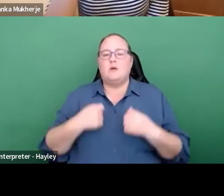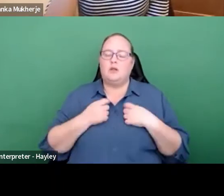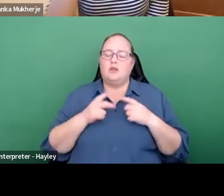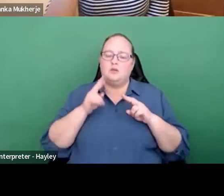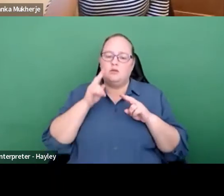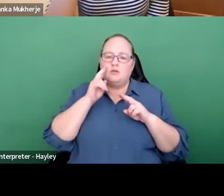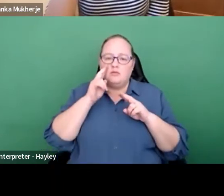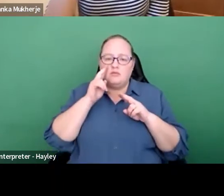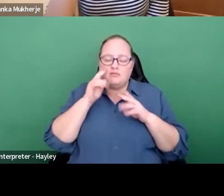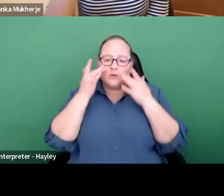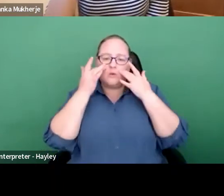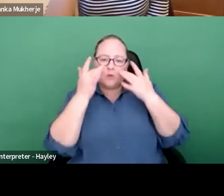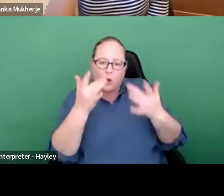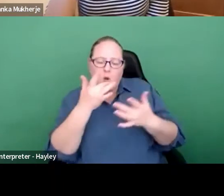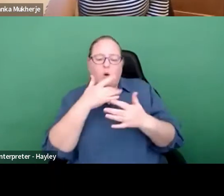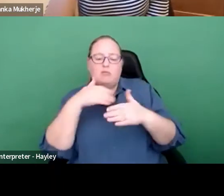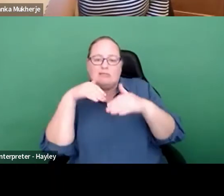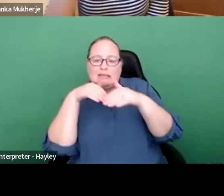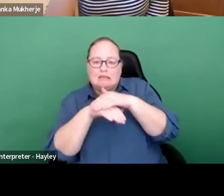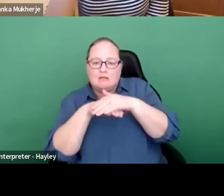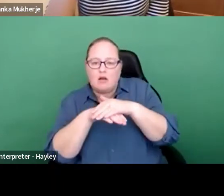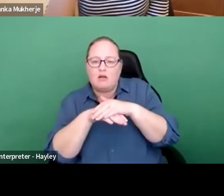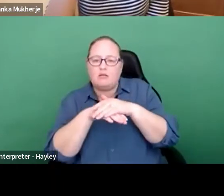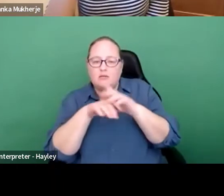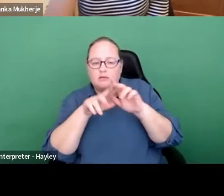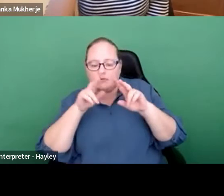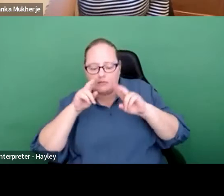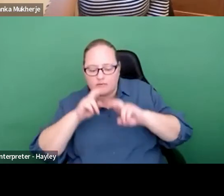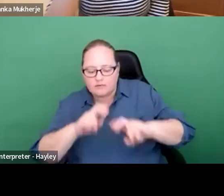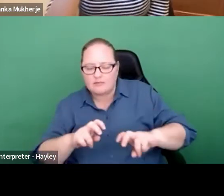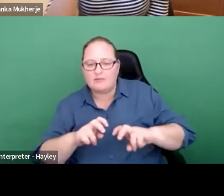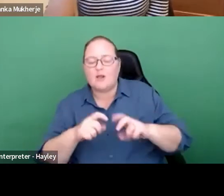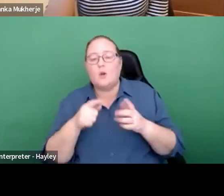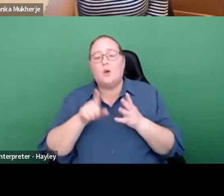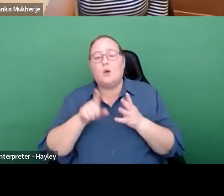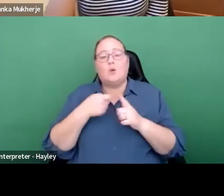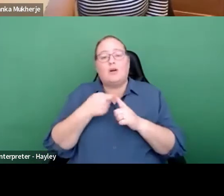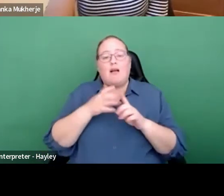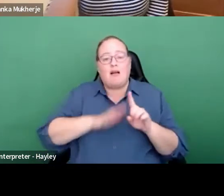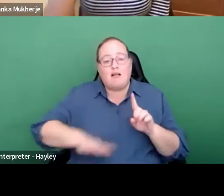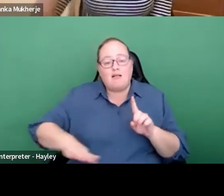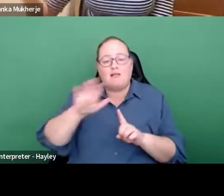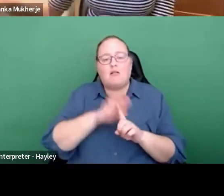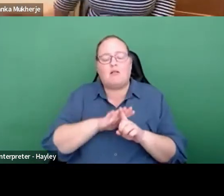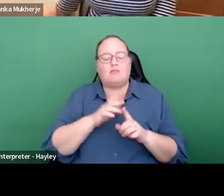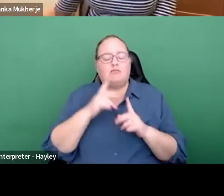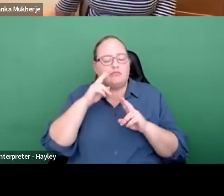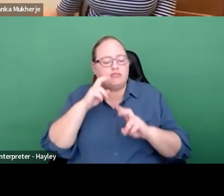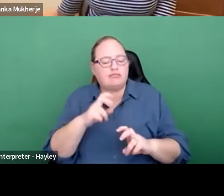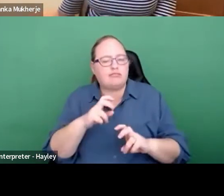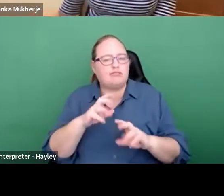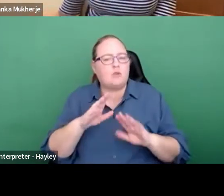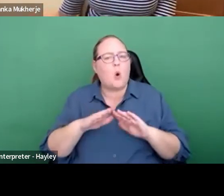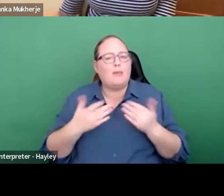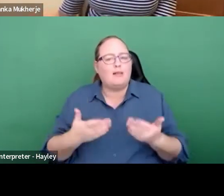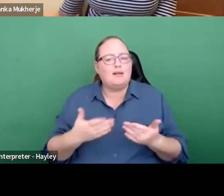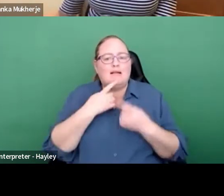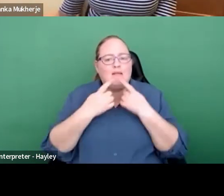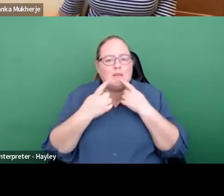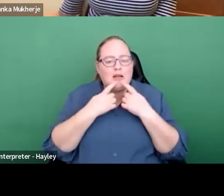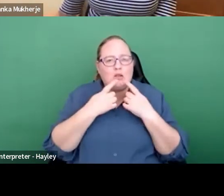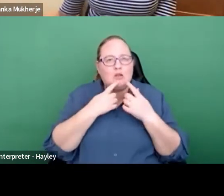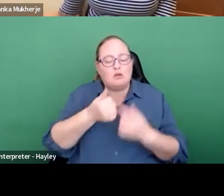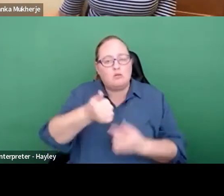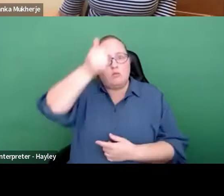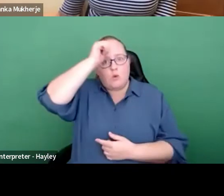insight. There's great work being done, particularly on the UK, when it comes to understanding homelessness and policies, but most of